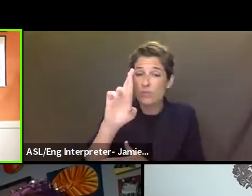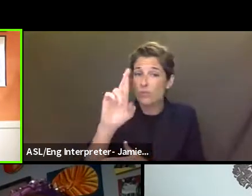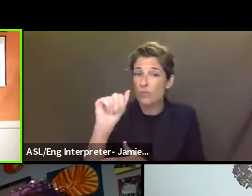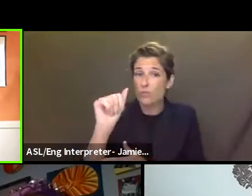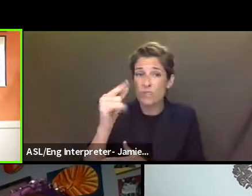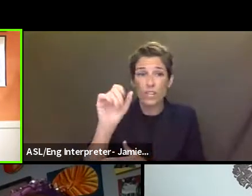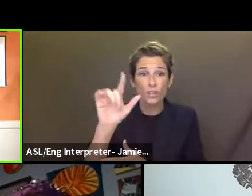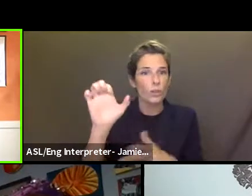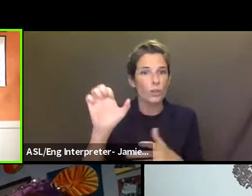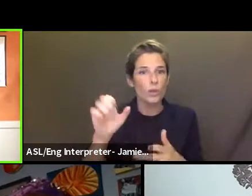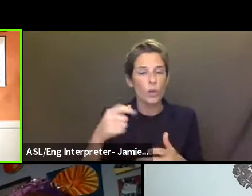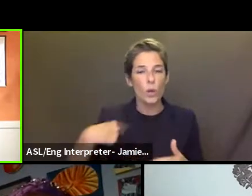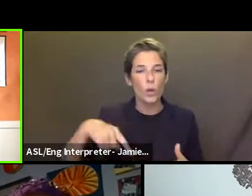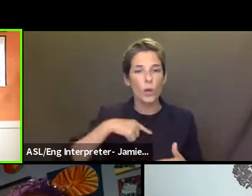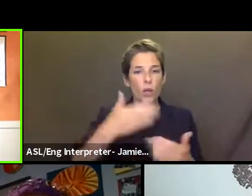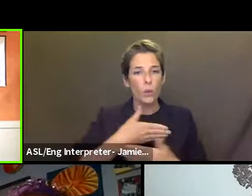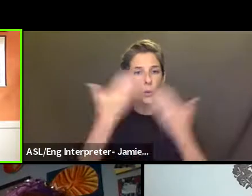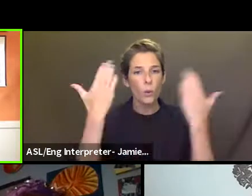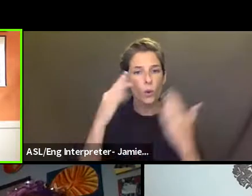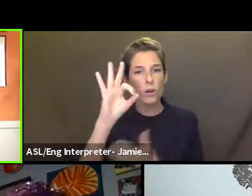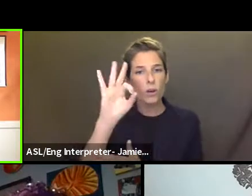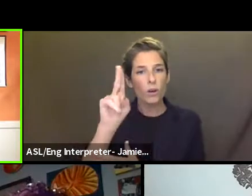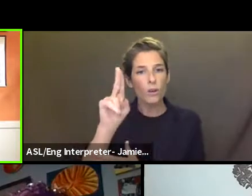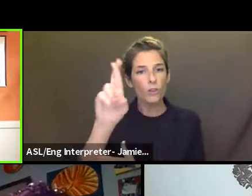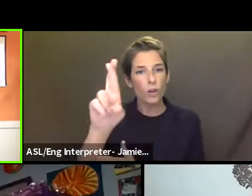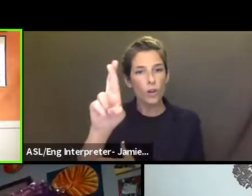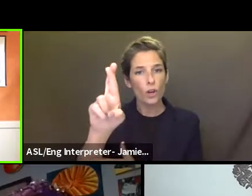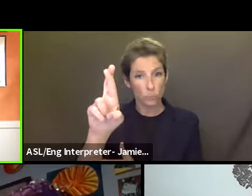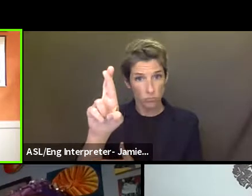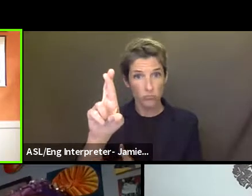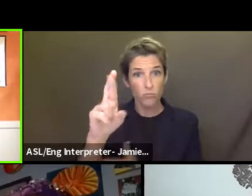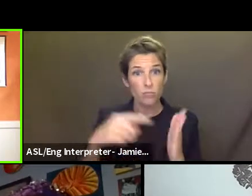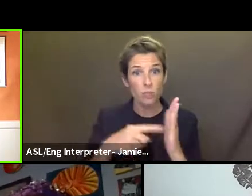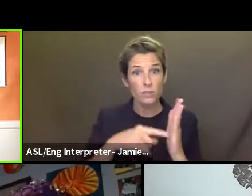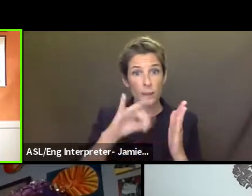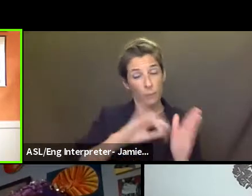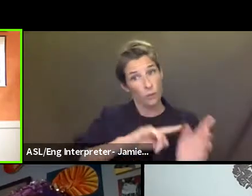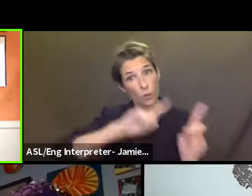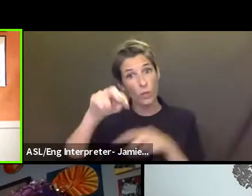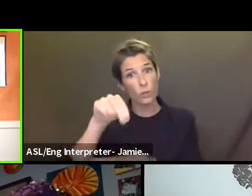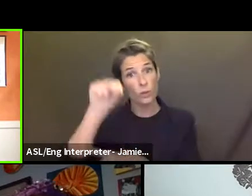fur. If you dropped us off at the North Pole naked, we would die.